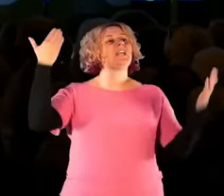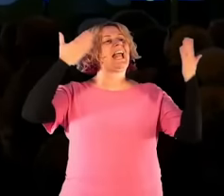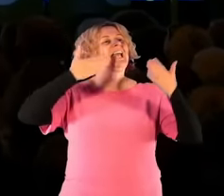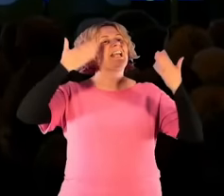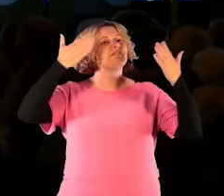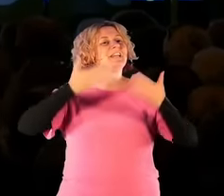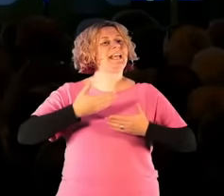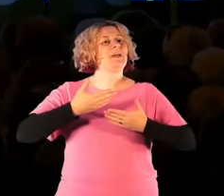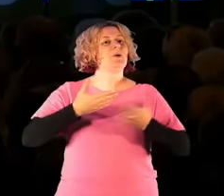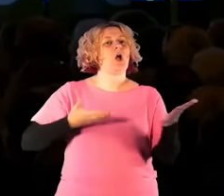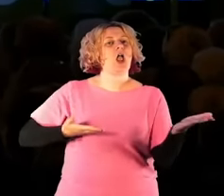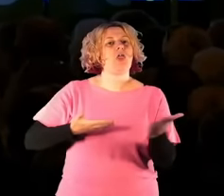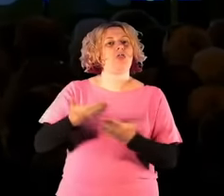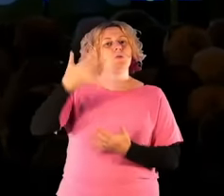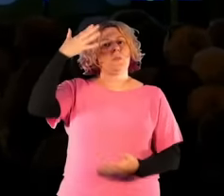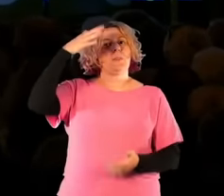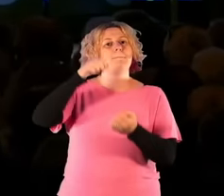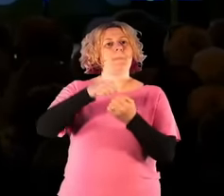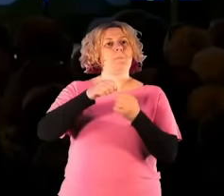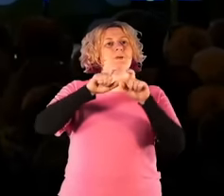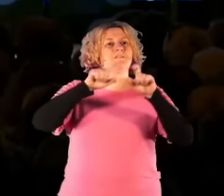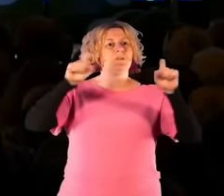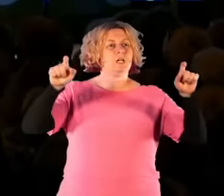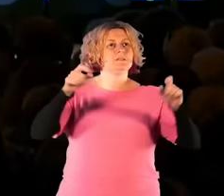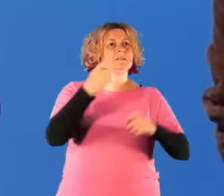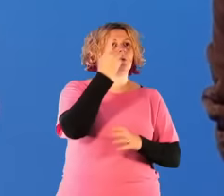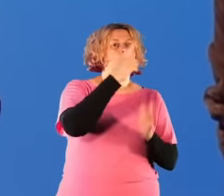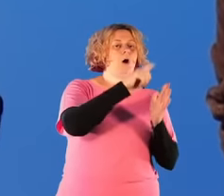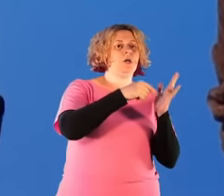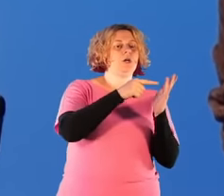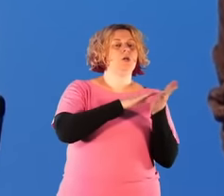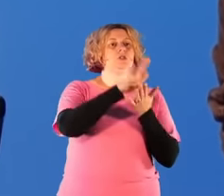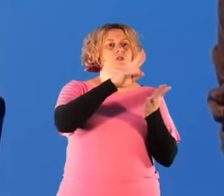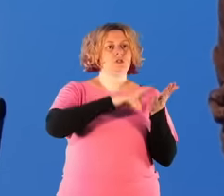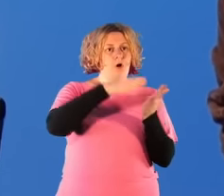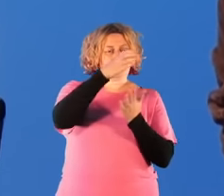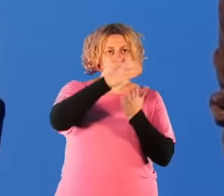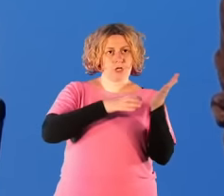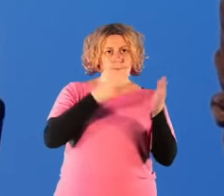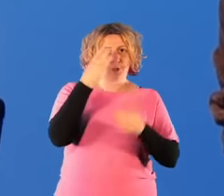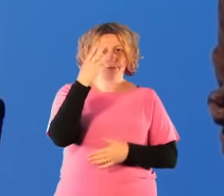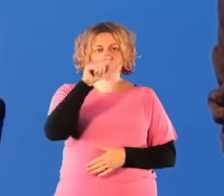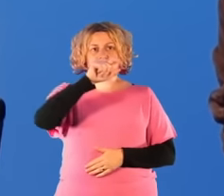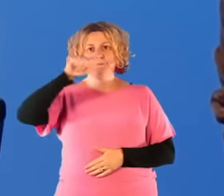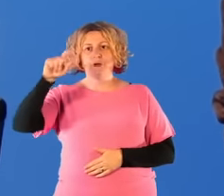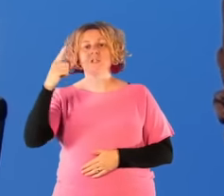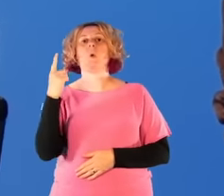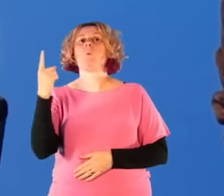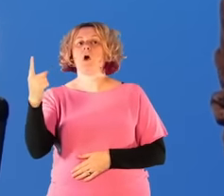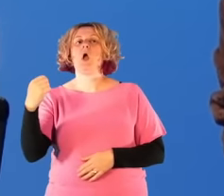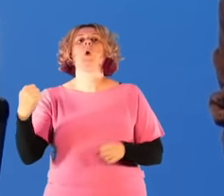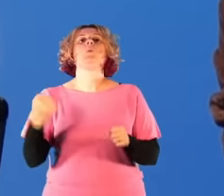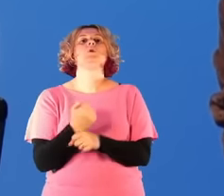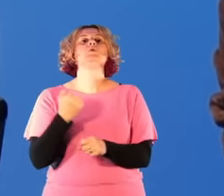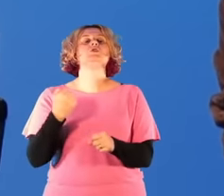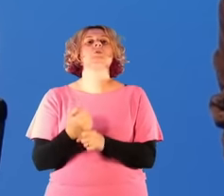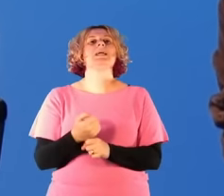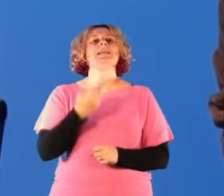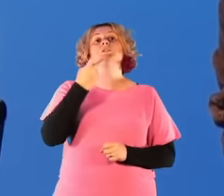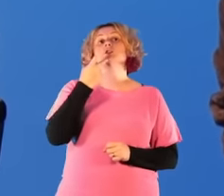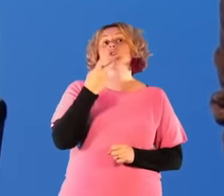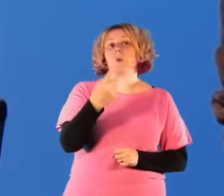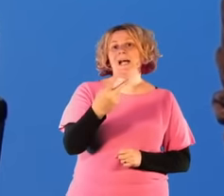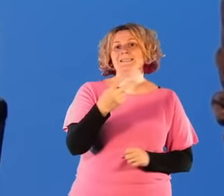to be running through the memory verse, which is from 1 John chapter 3, verse 1. We'll be running through it twice, but for the first time round, to teach